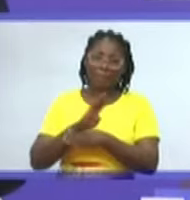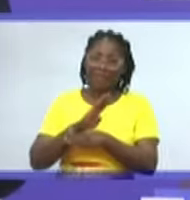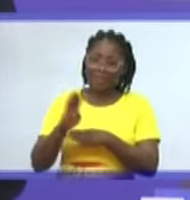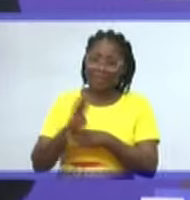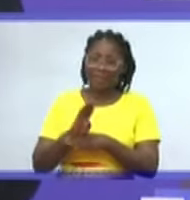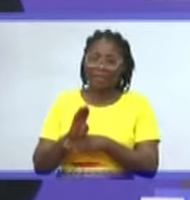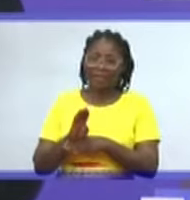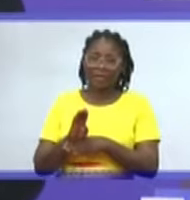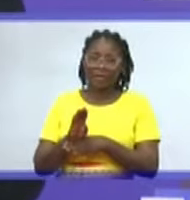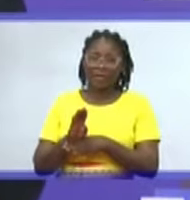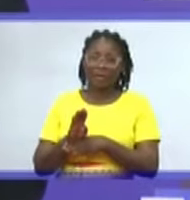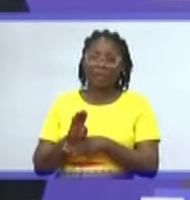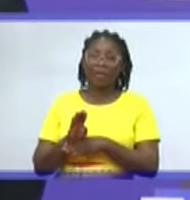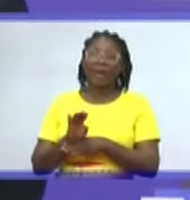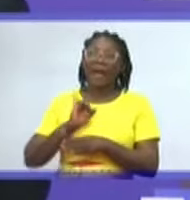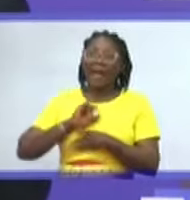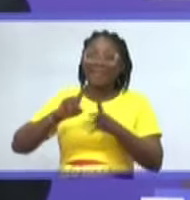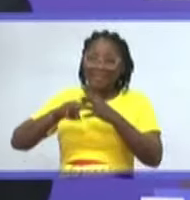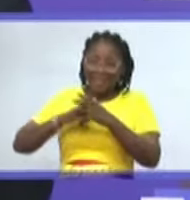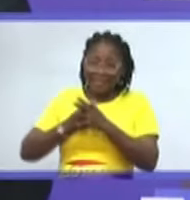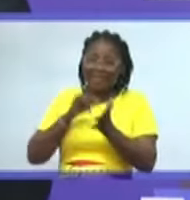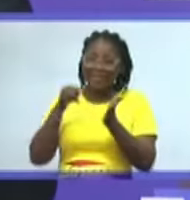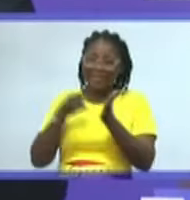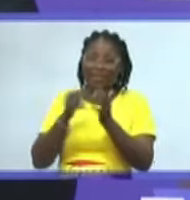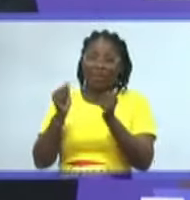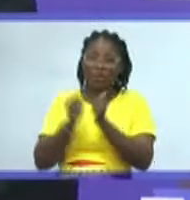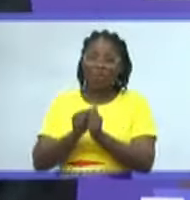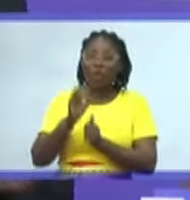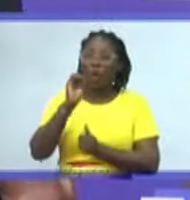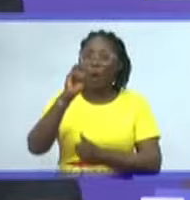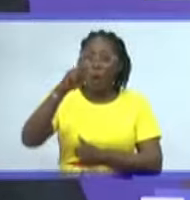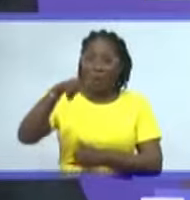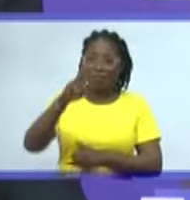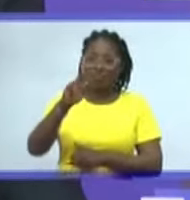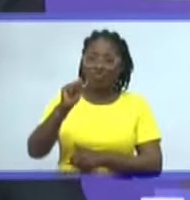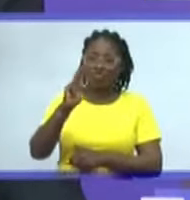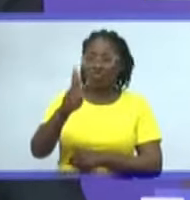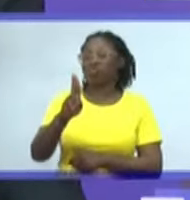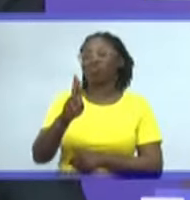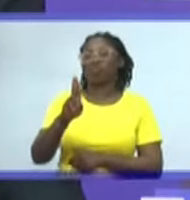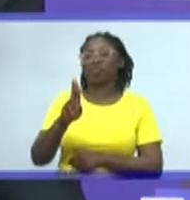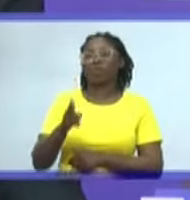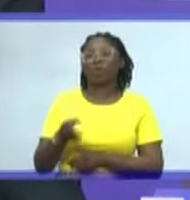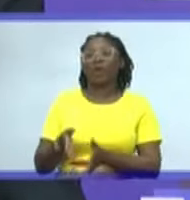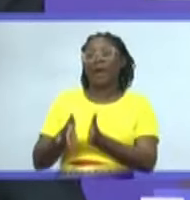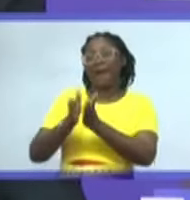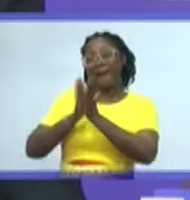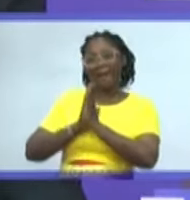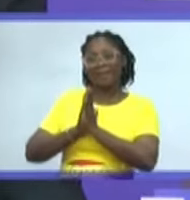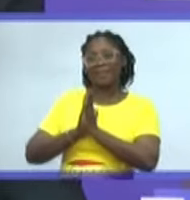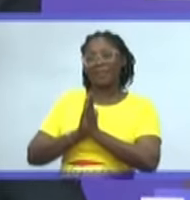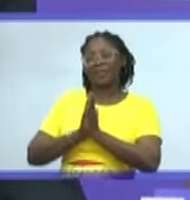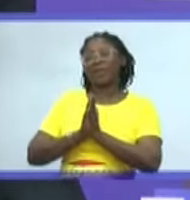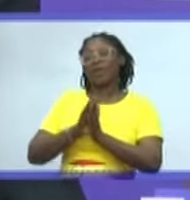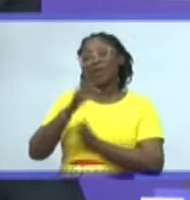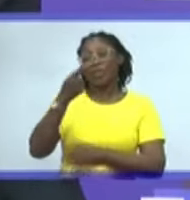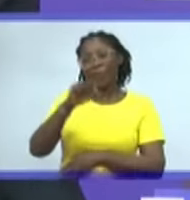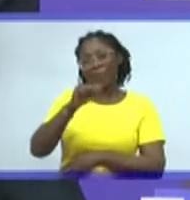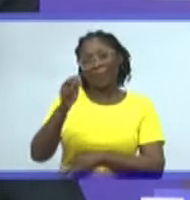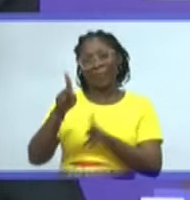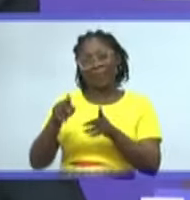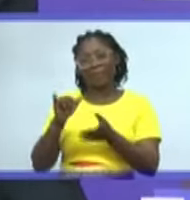I and Evelyn Oputu started that. Then go and ask Magnus Sparko, who was in charge of poverty